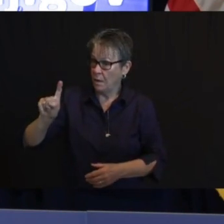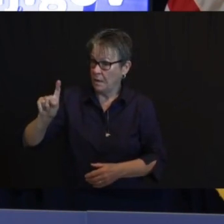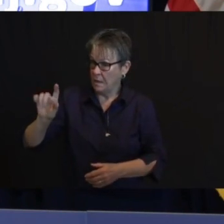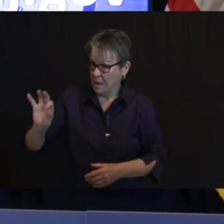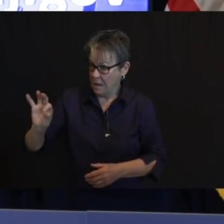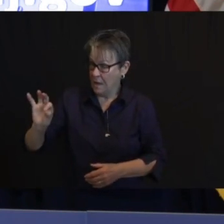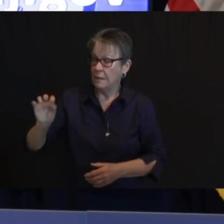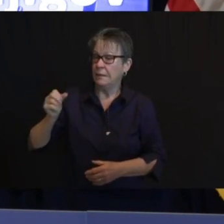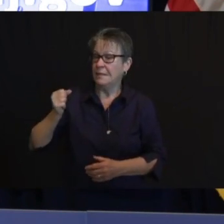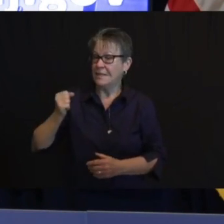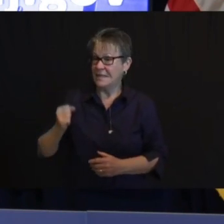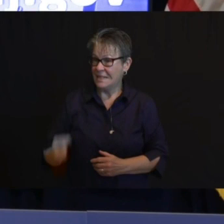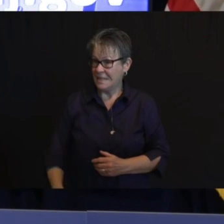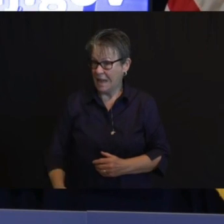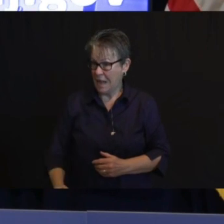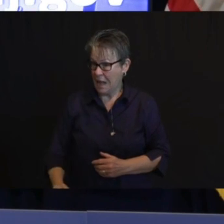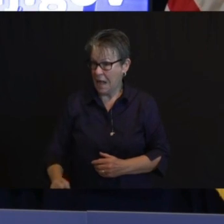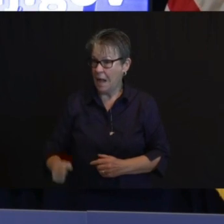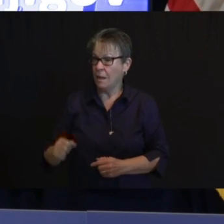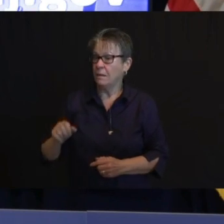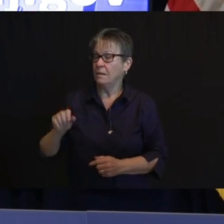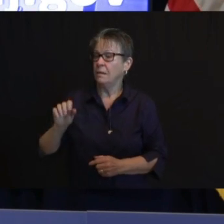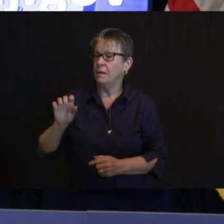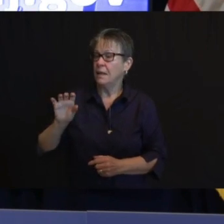7.19%, and the southern part of the state